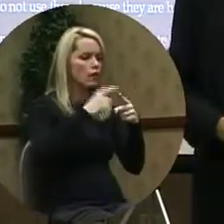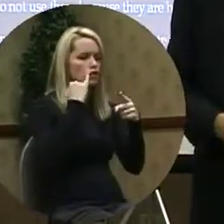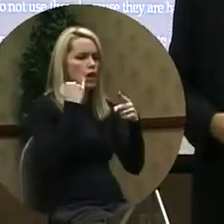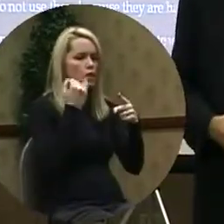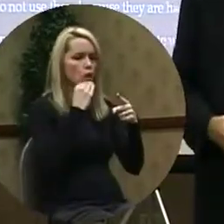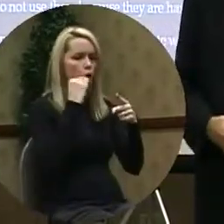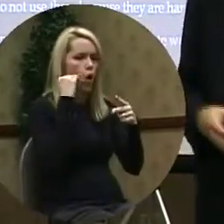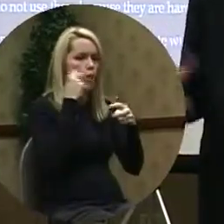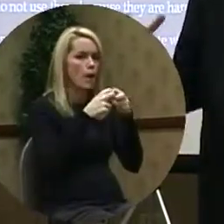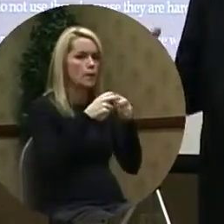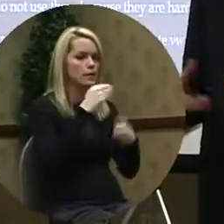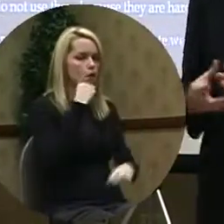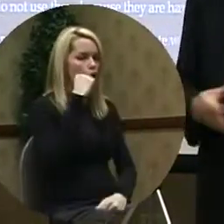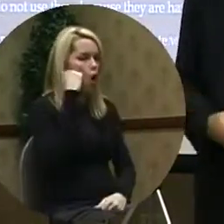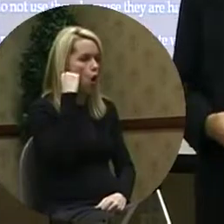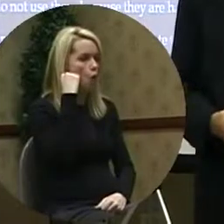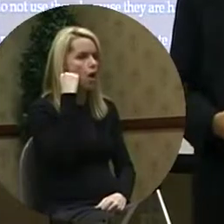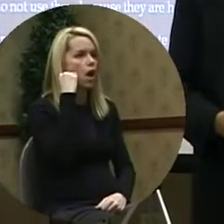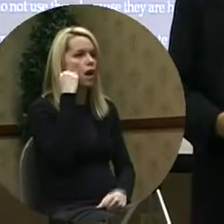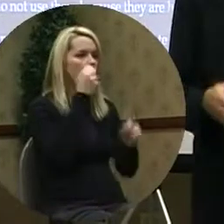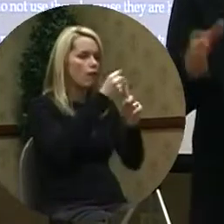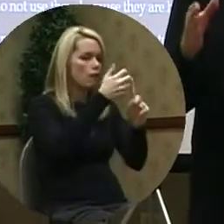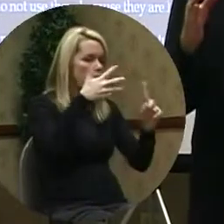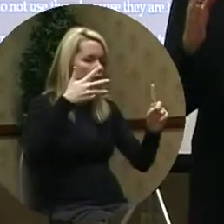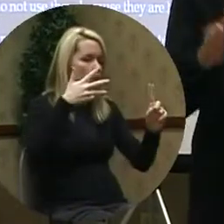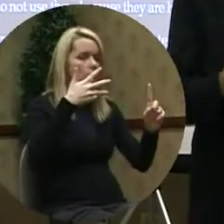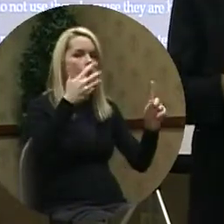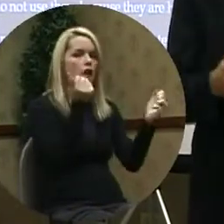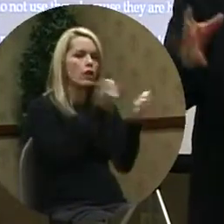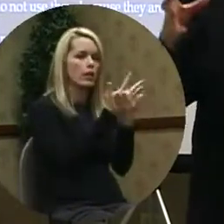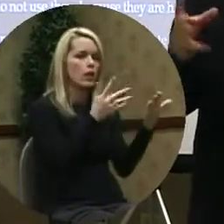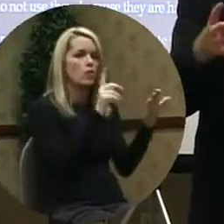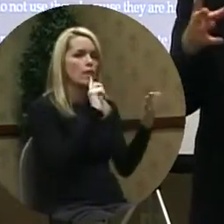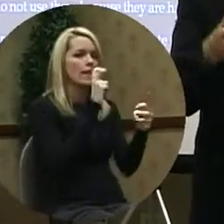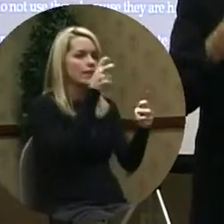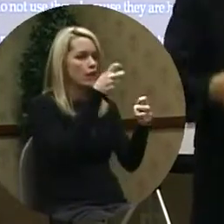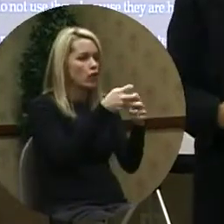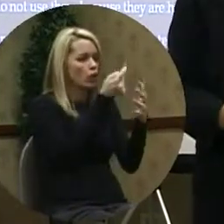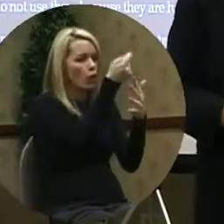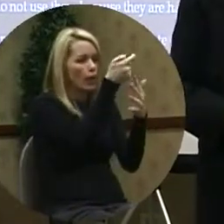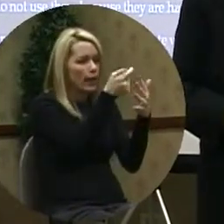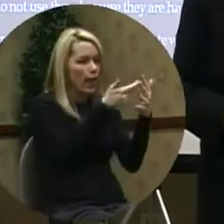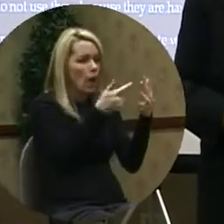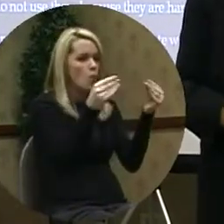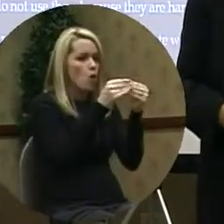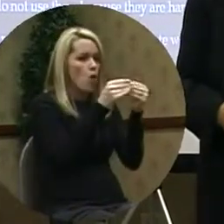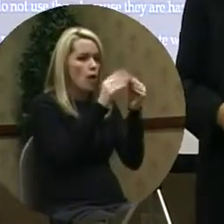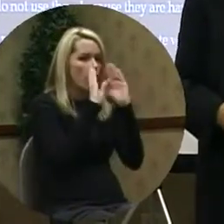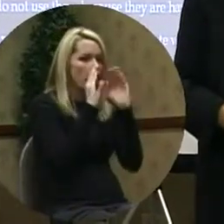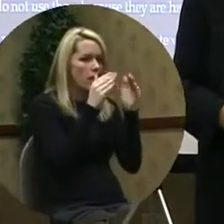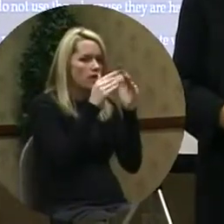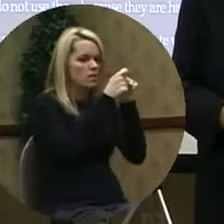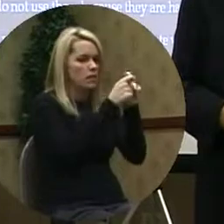things, it's going to be very hard to narrow their thinking down into a specific, smaller, more focused